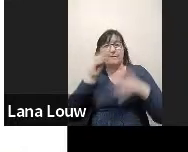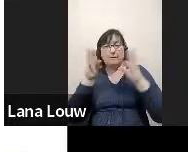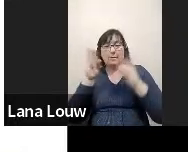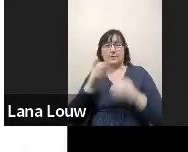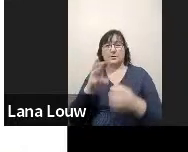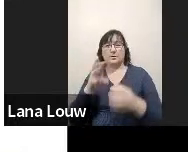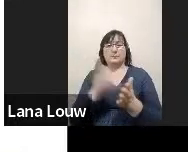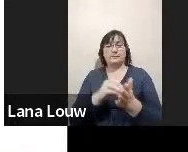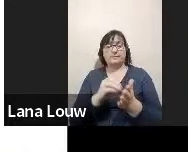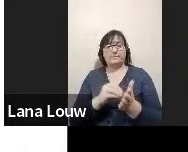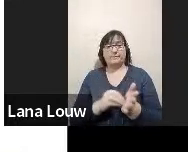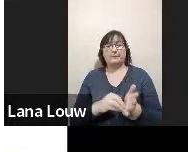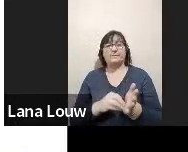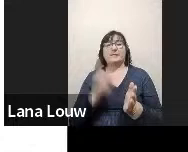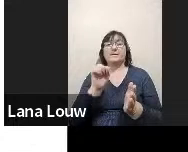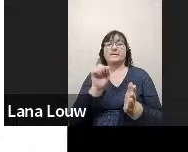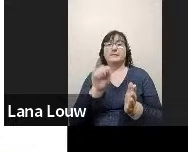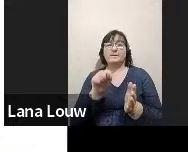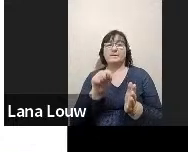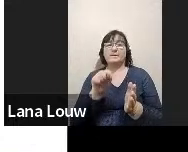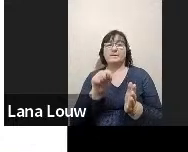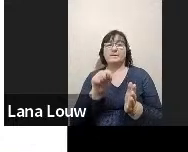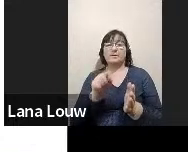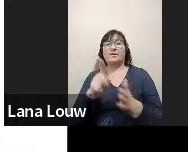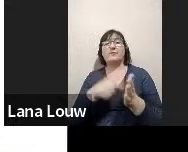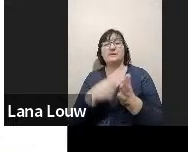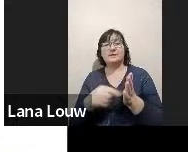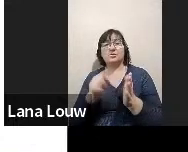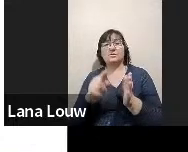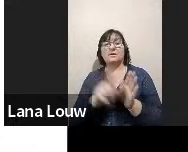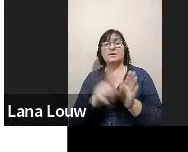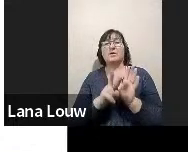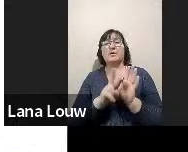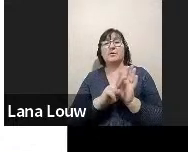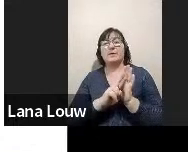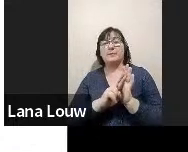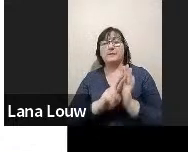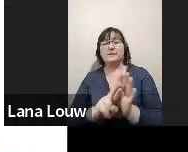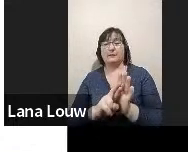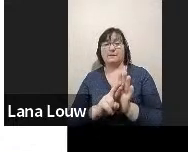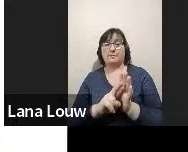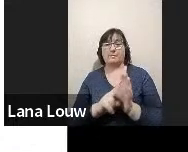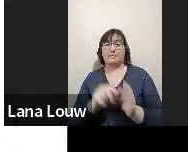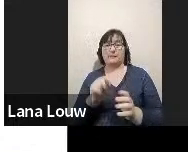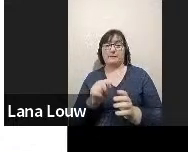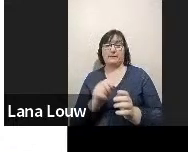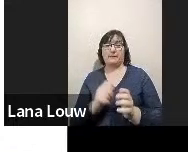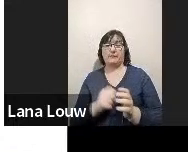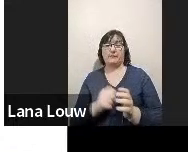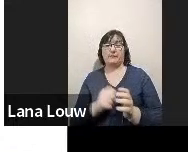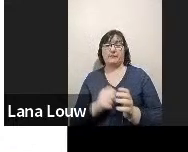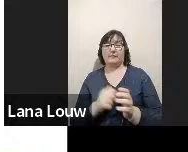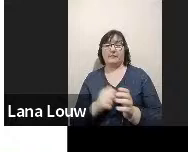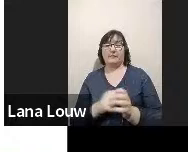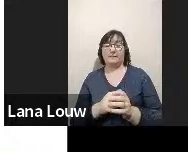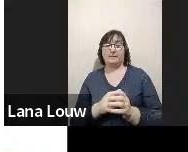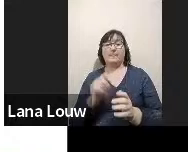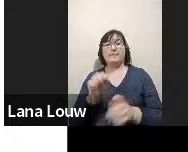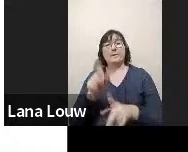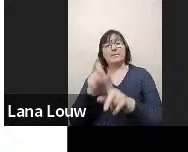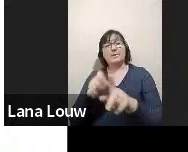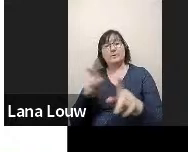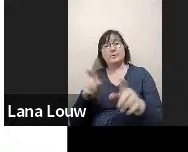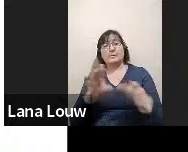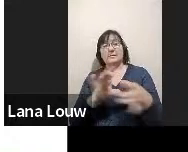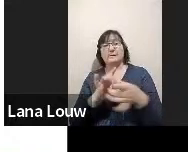registered representative. Okay, that's the one or the entity that was or person that was linked onto the SARS system.